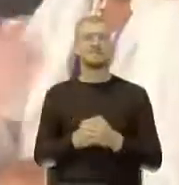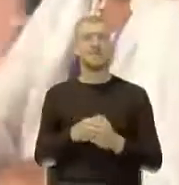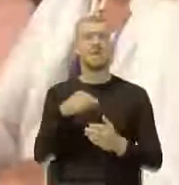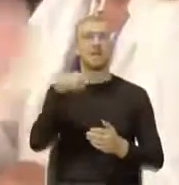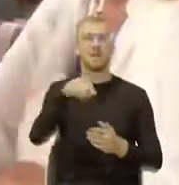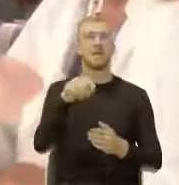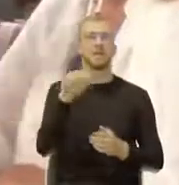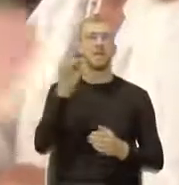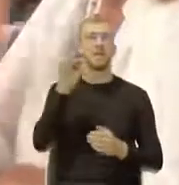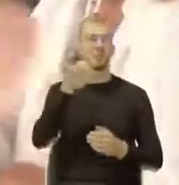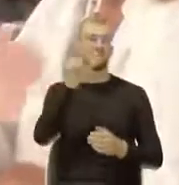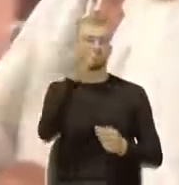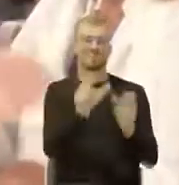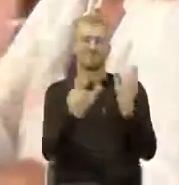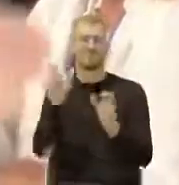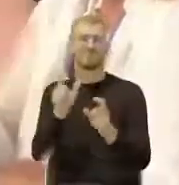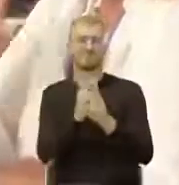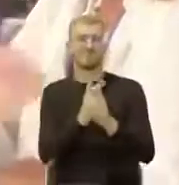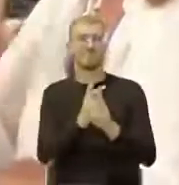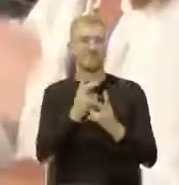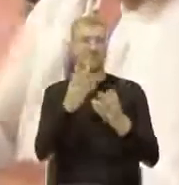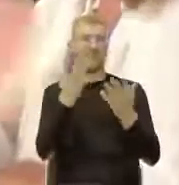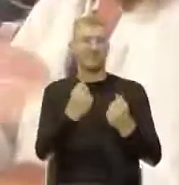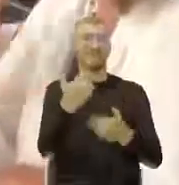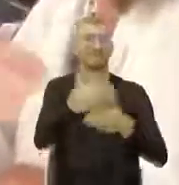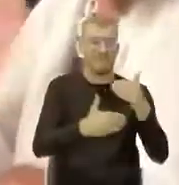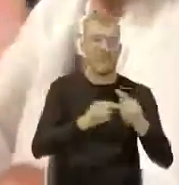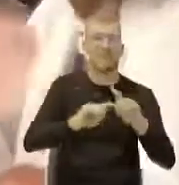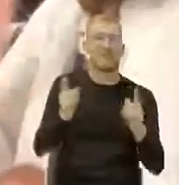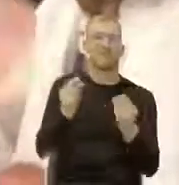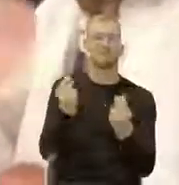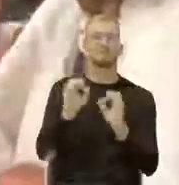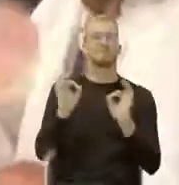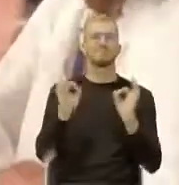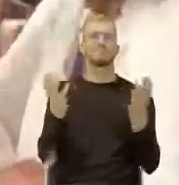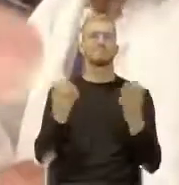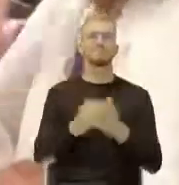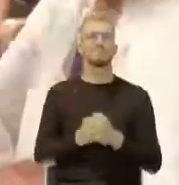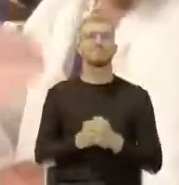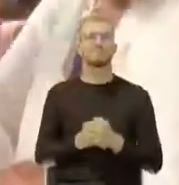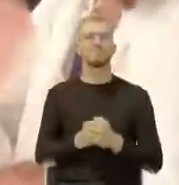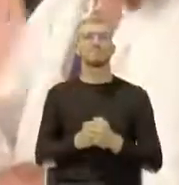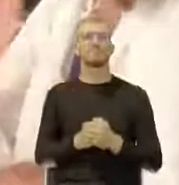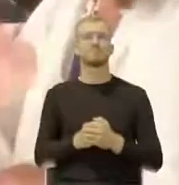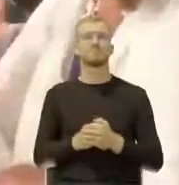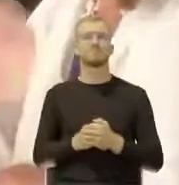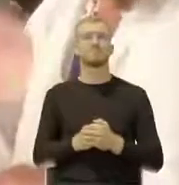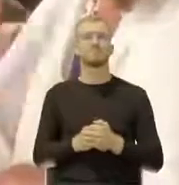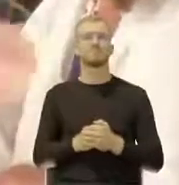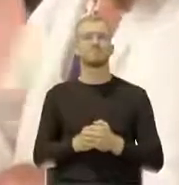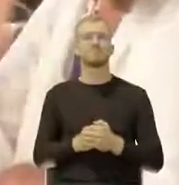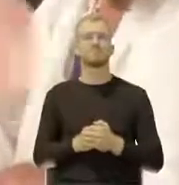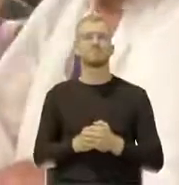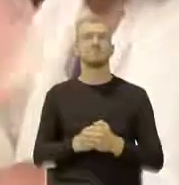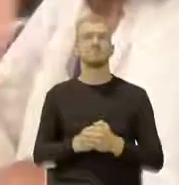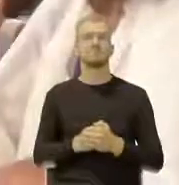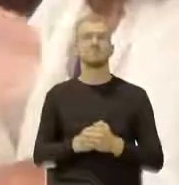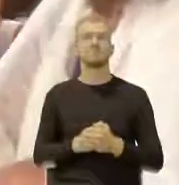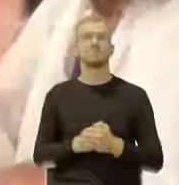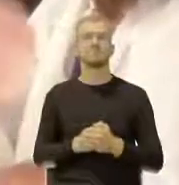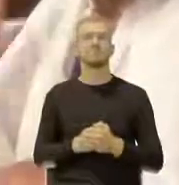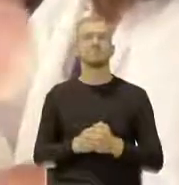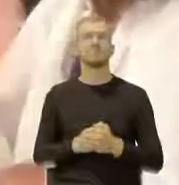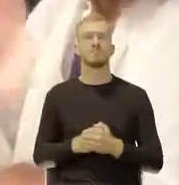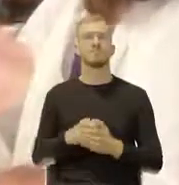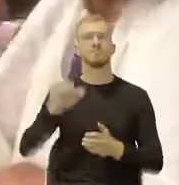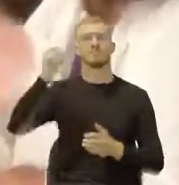of a third of the population of Bogota, which is a city of 8 million people. 1.2 million women